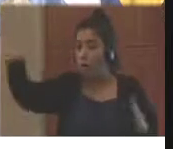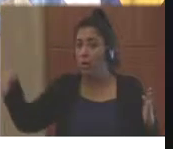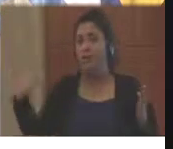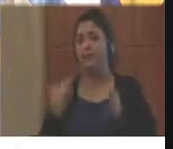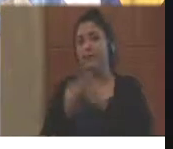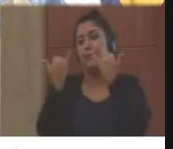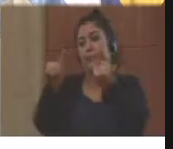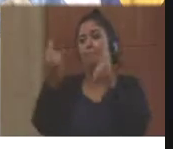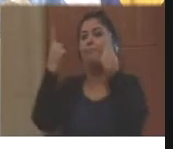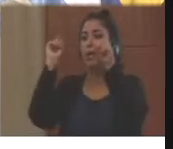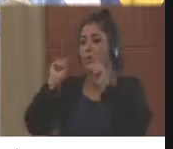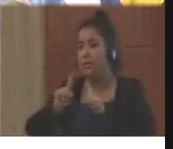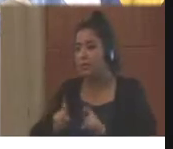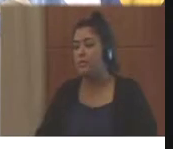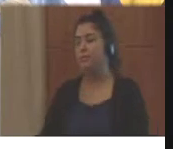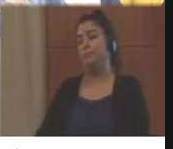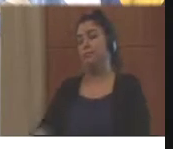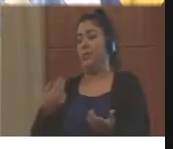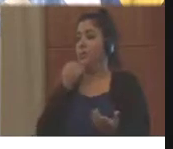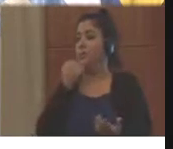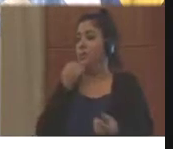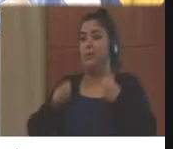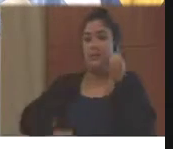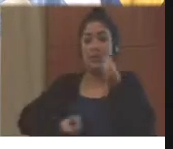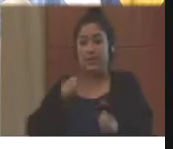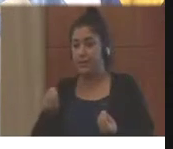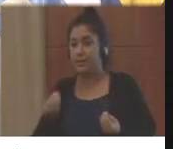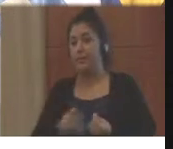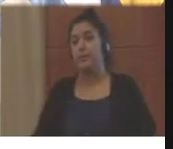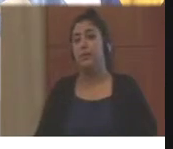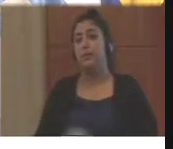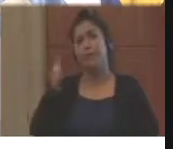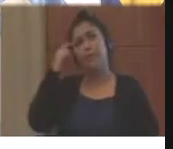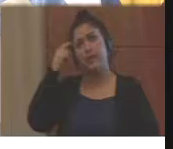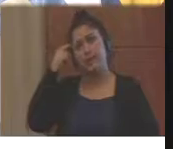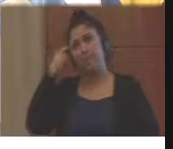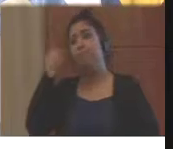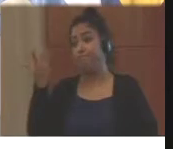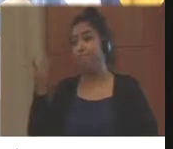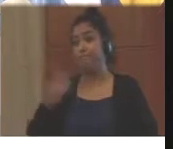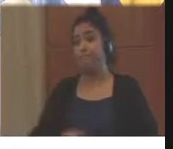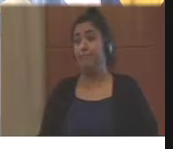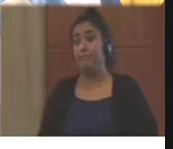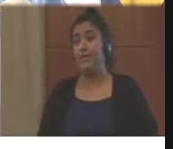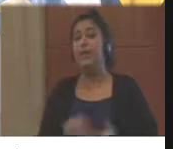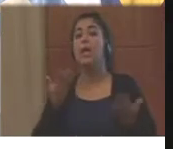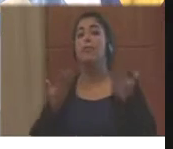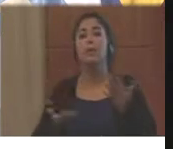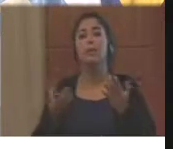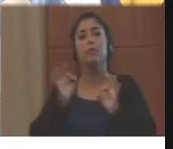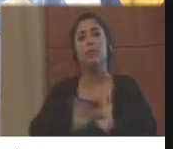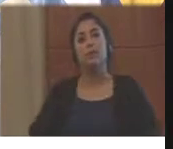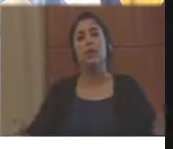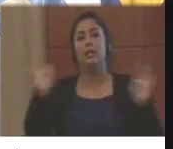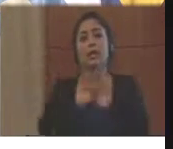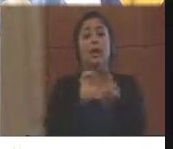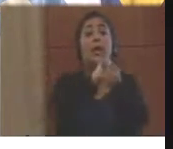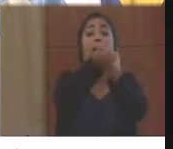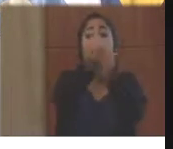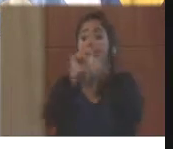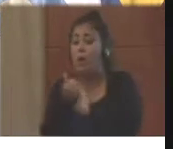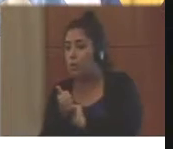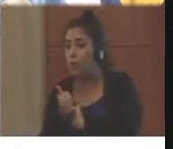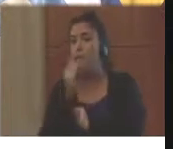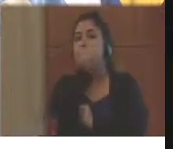in my country. All those who are going to be affected. So in that regard, we need to have solution proposals that are